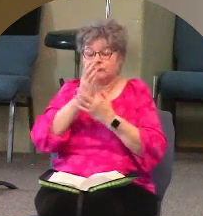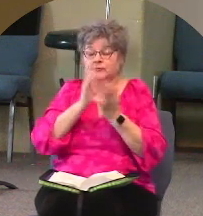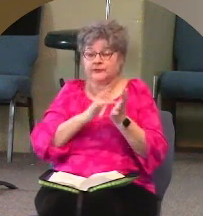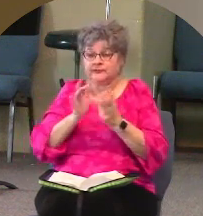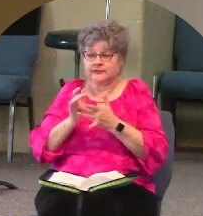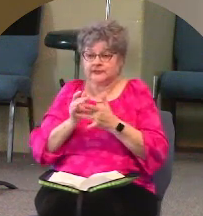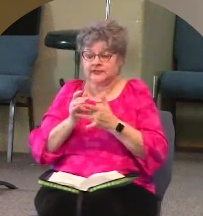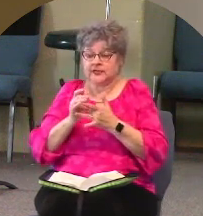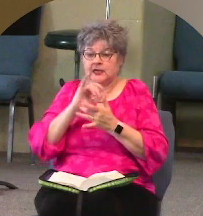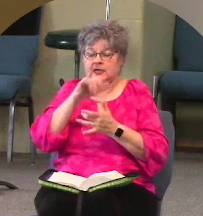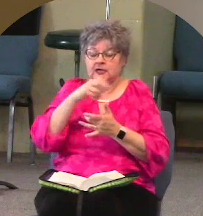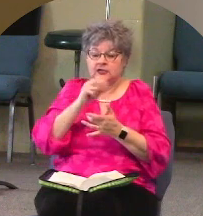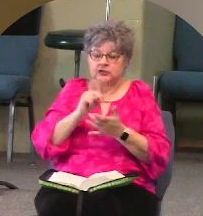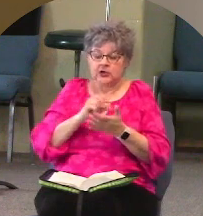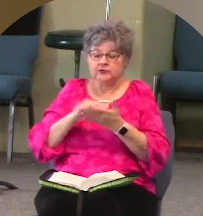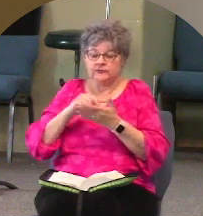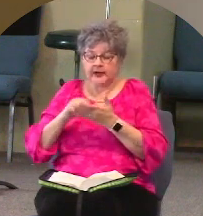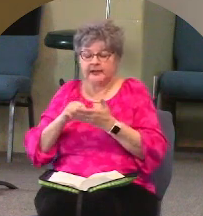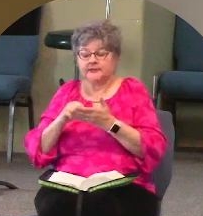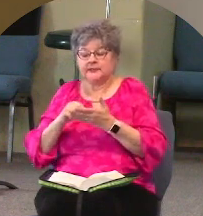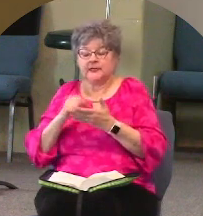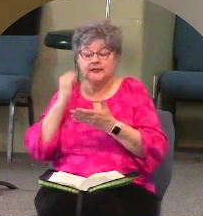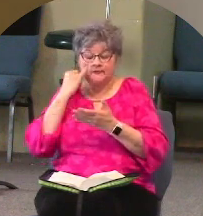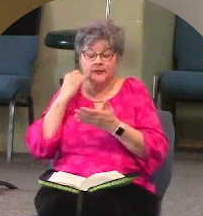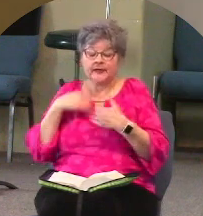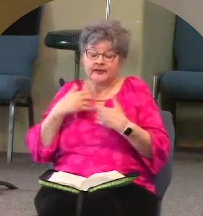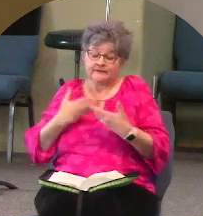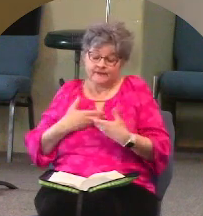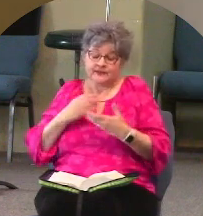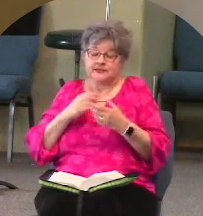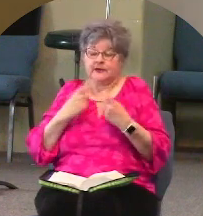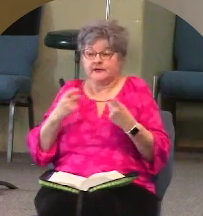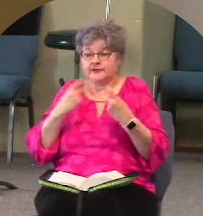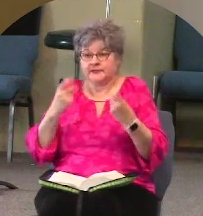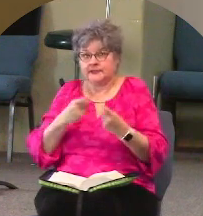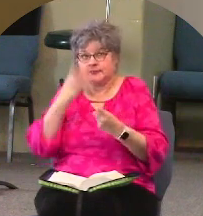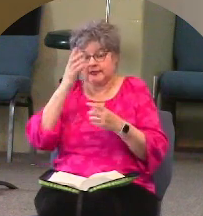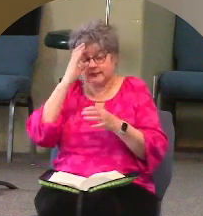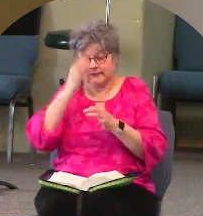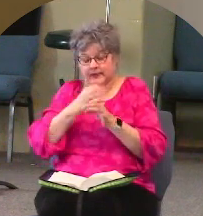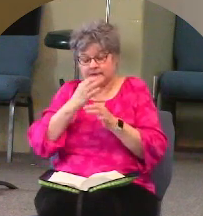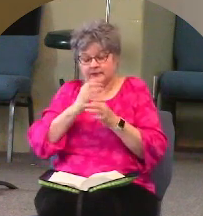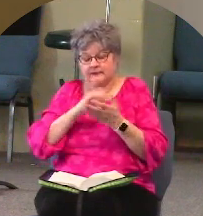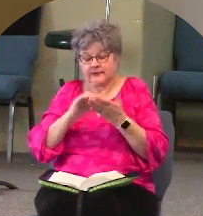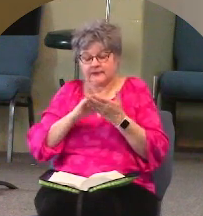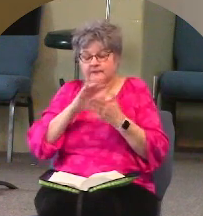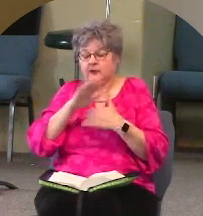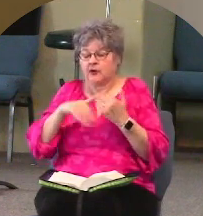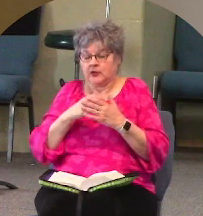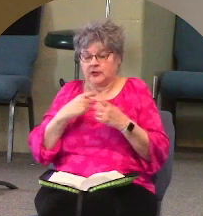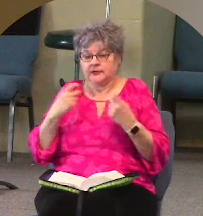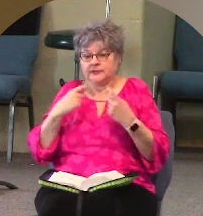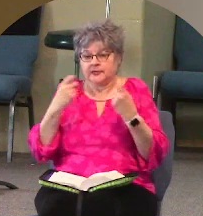John writes, if we confess our sin, he's faithful and just to forgive us of all our sin and unrighteousness.